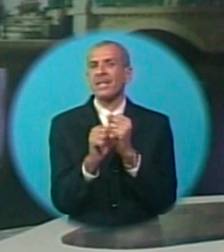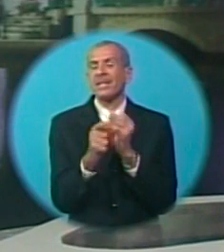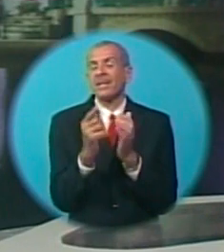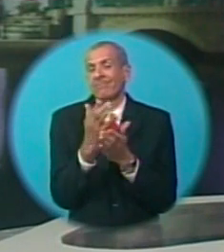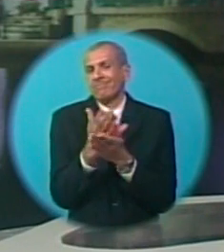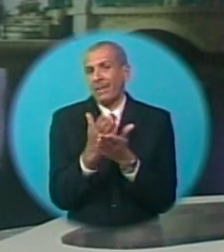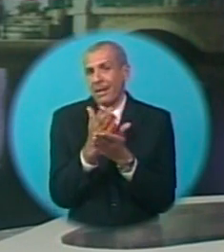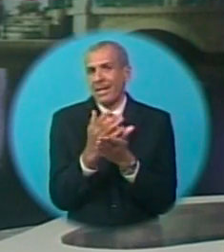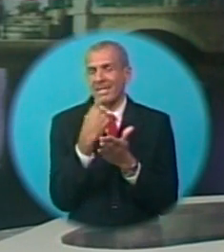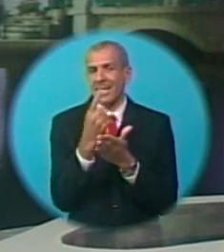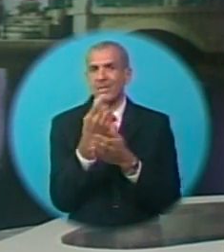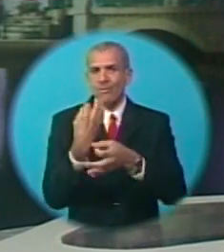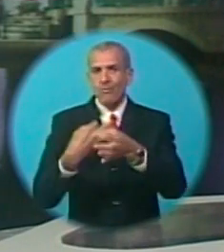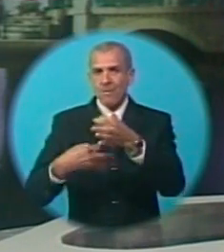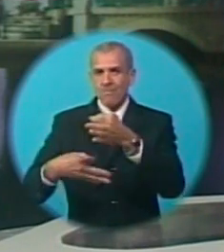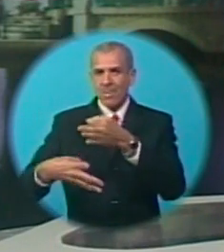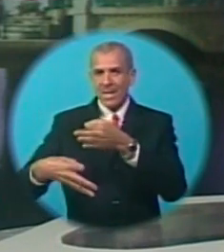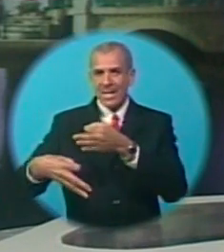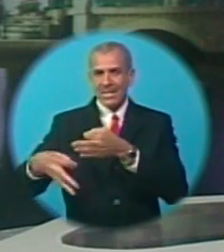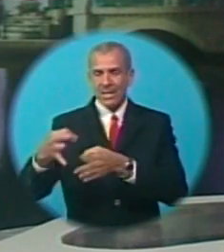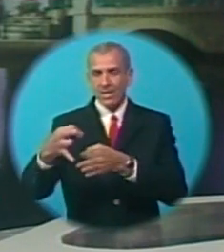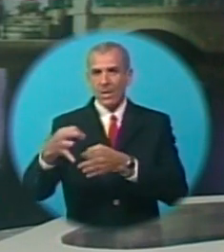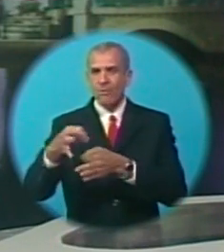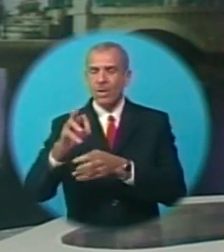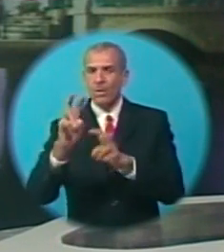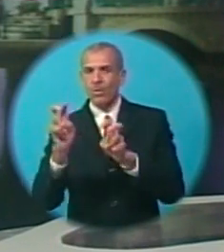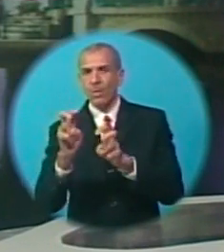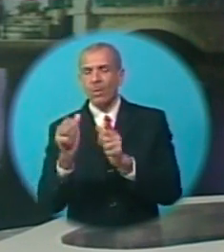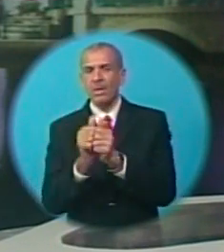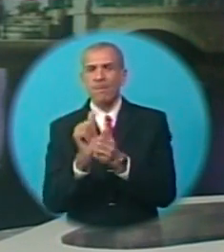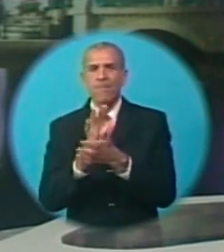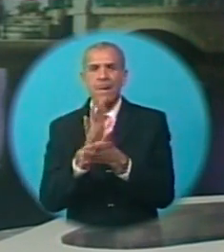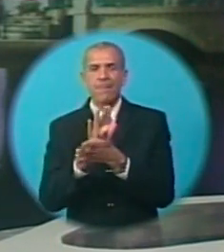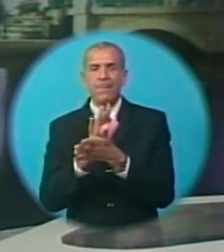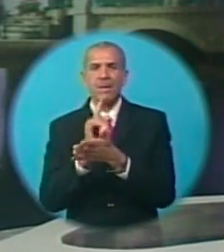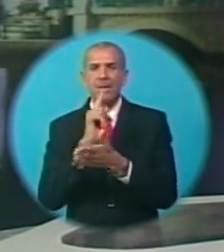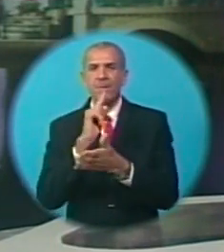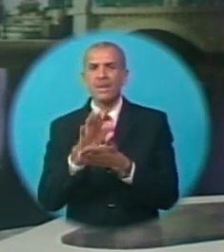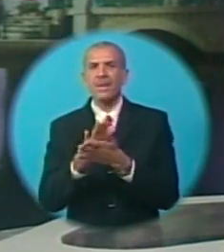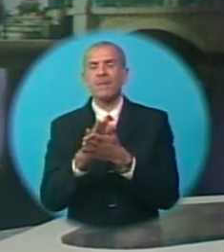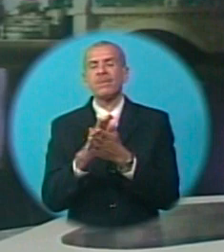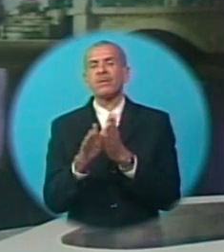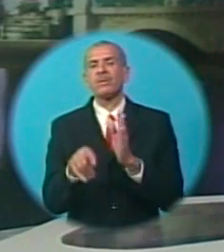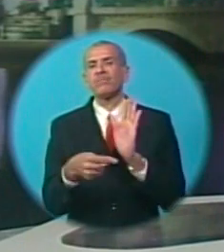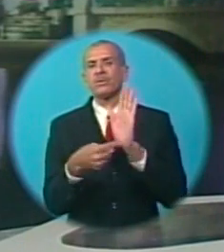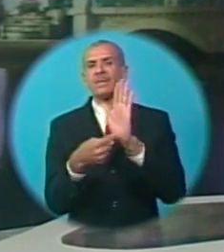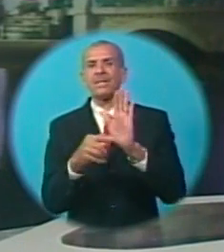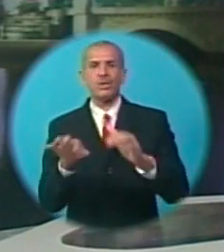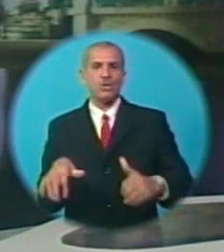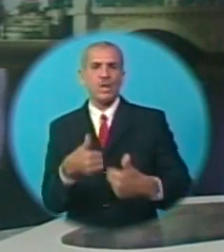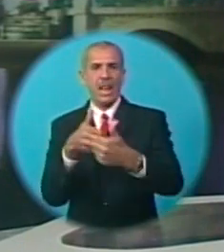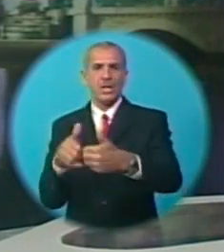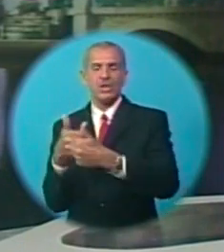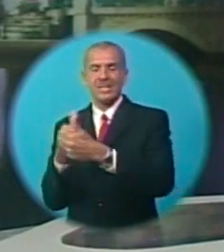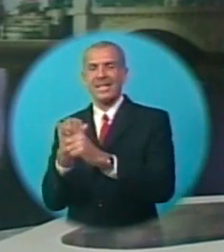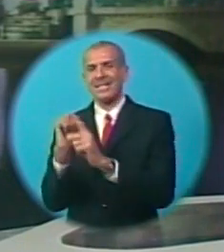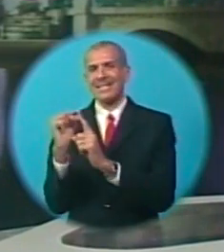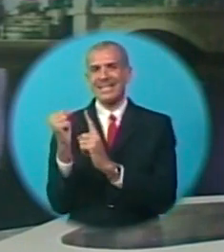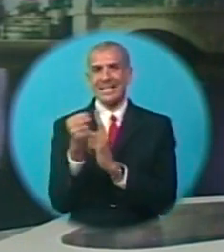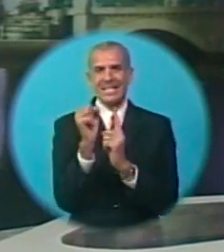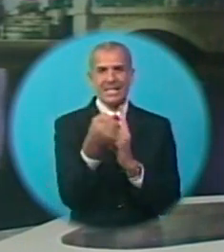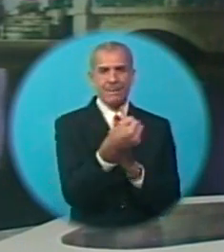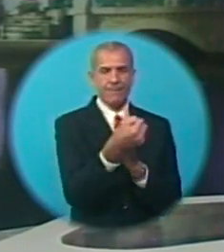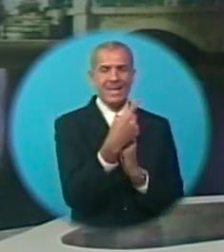he says to replace preliminary inquiries with a paper committal represents challenges in the system